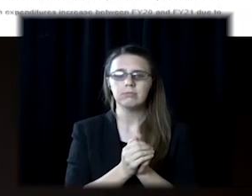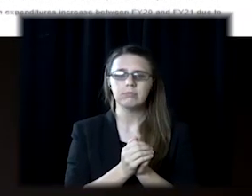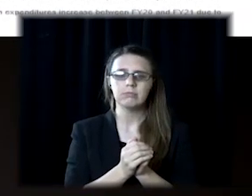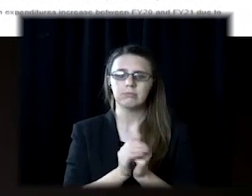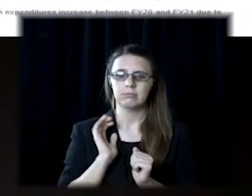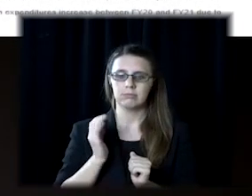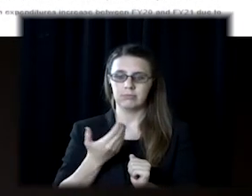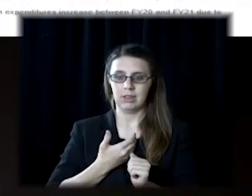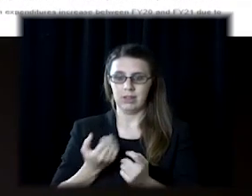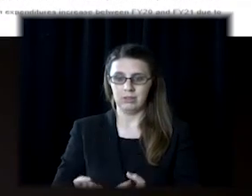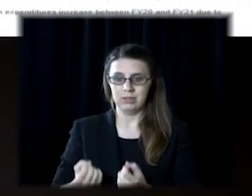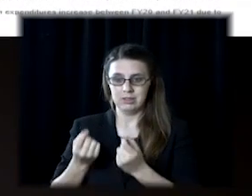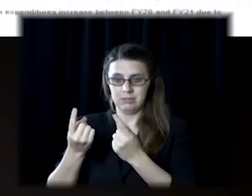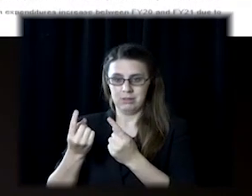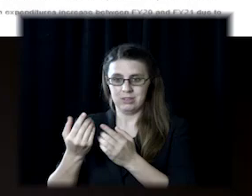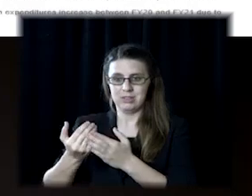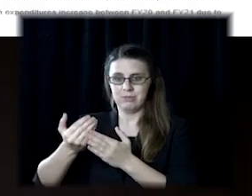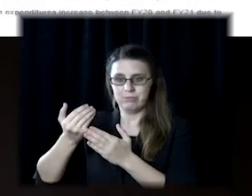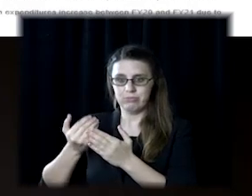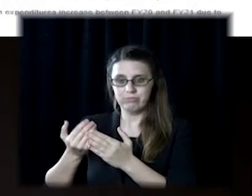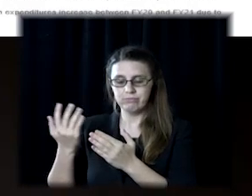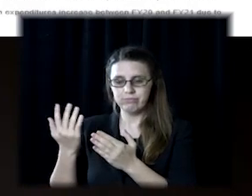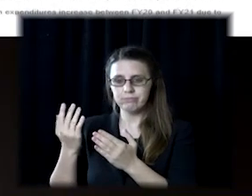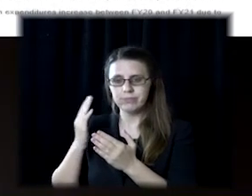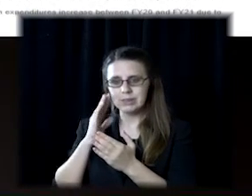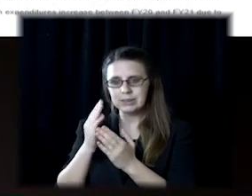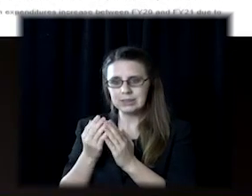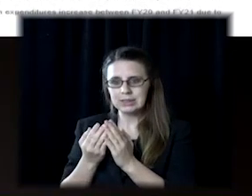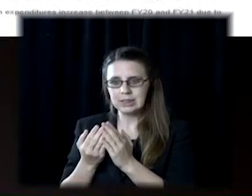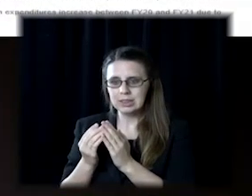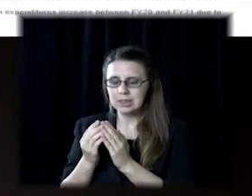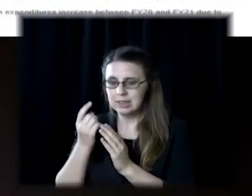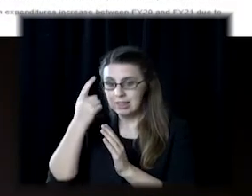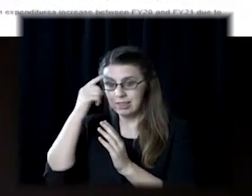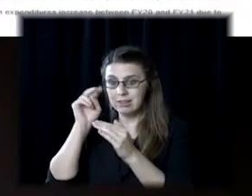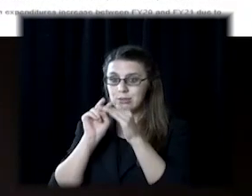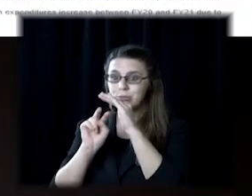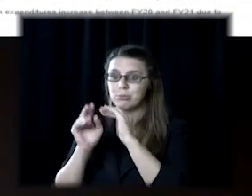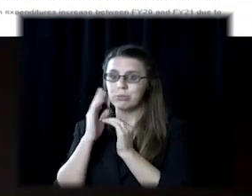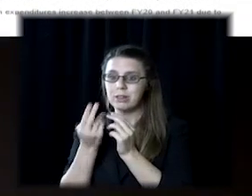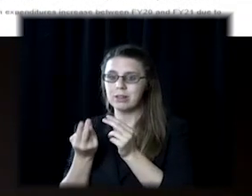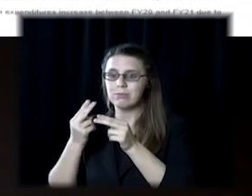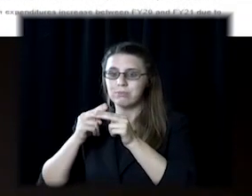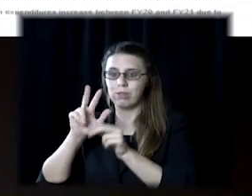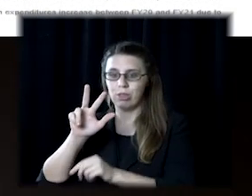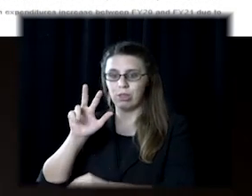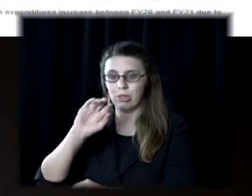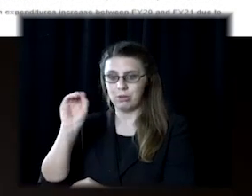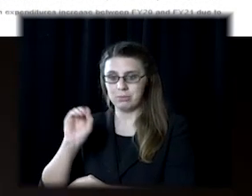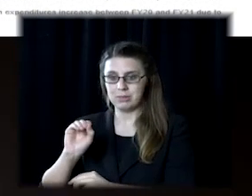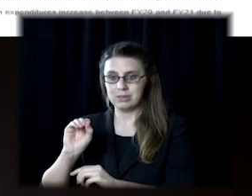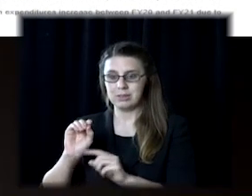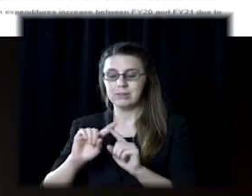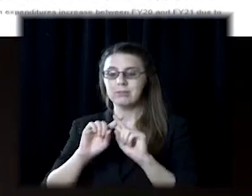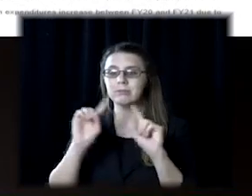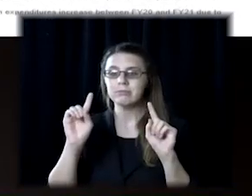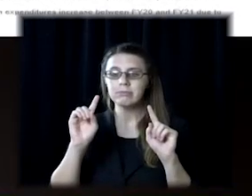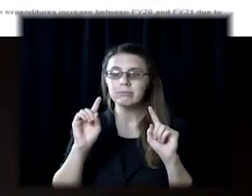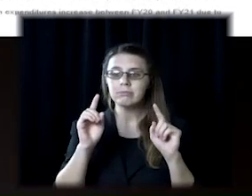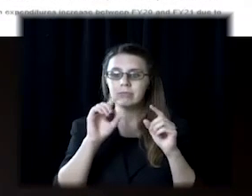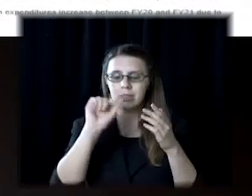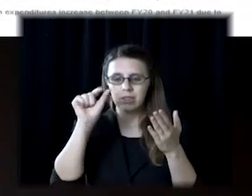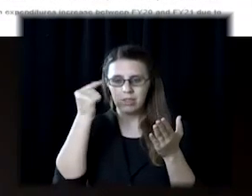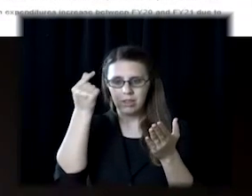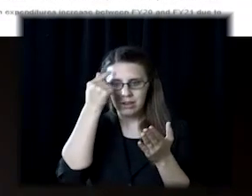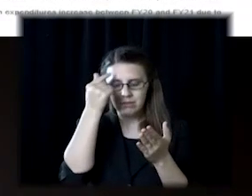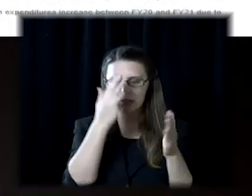own expenditures, pre-measures, they're expected to increase by 3% without measures. But with the measures that the government will be taking,